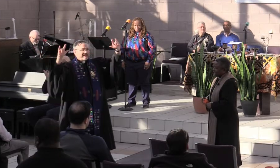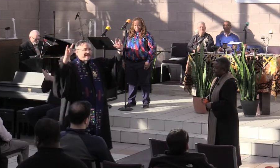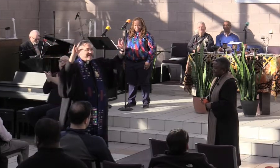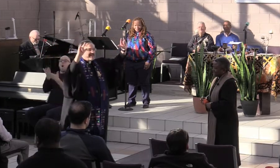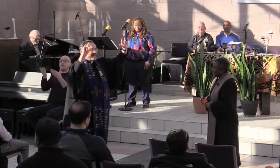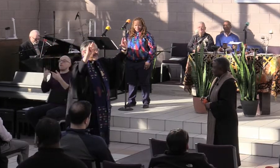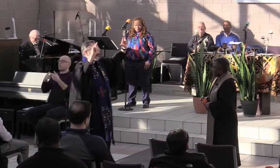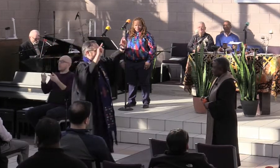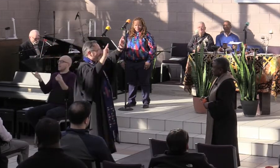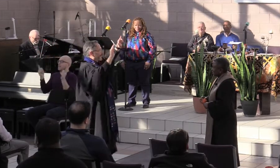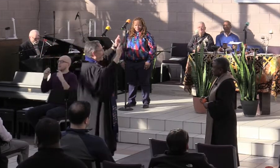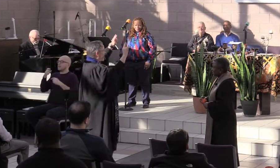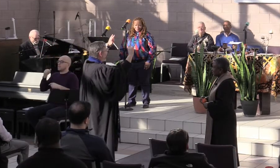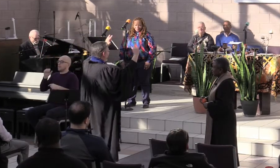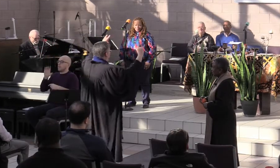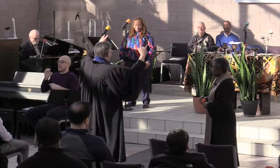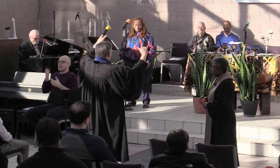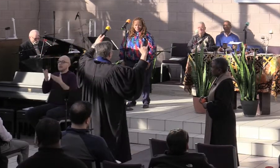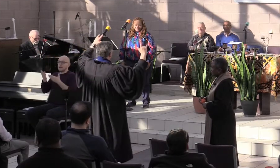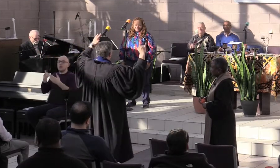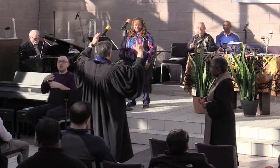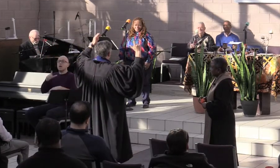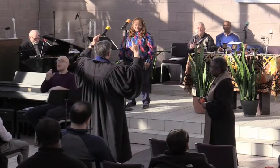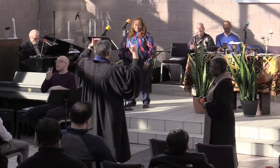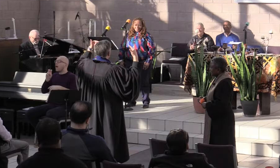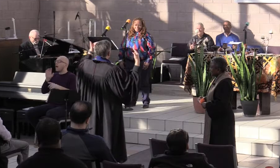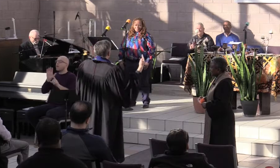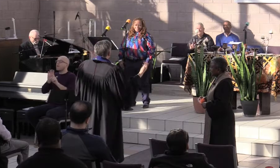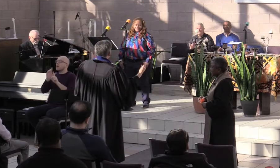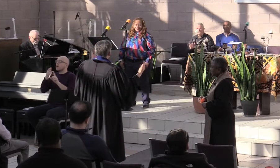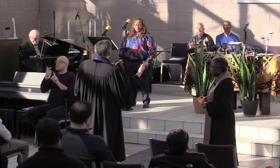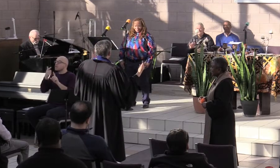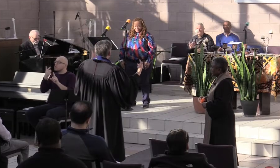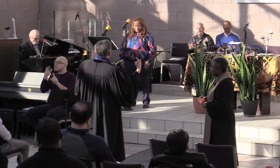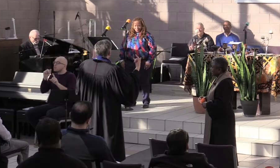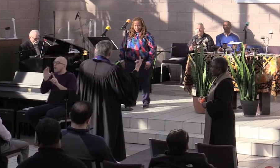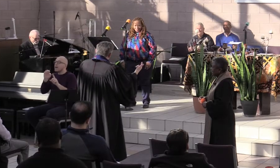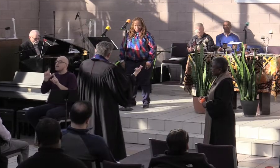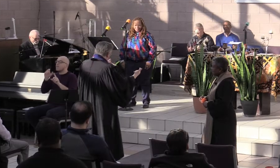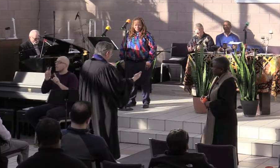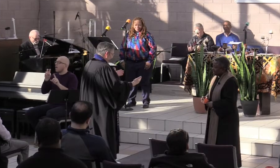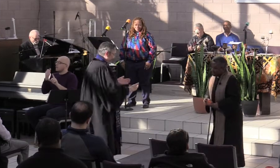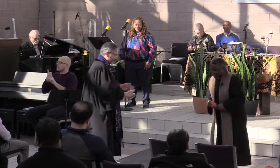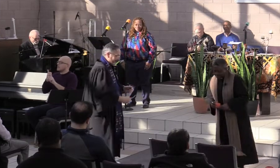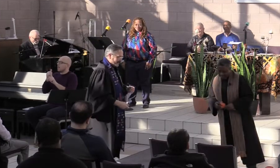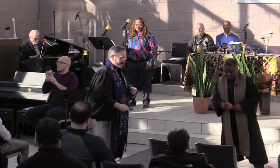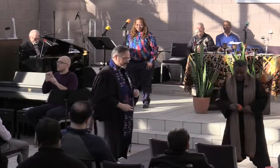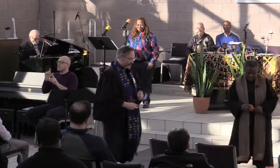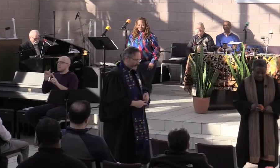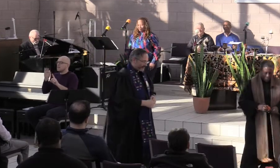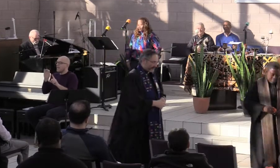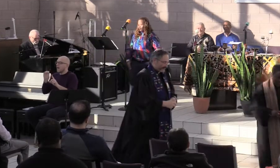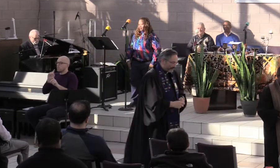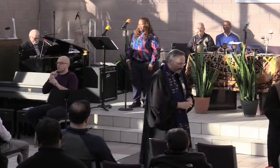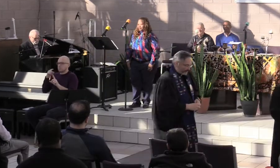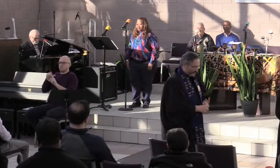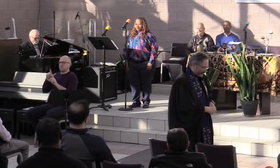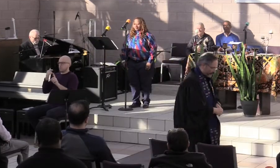space. Love that is grace, love that is life. Love.